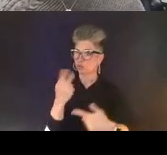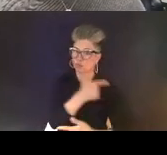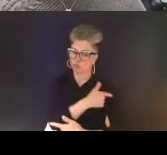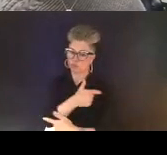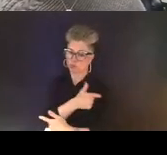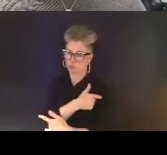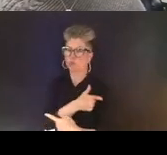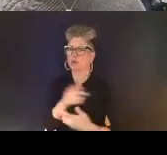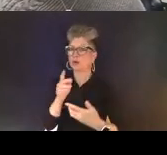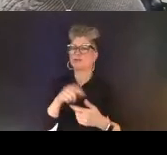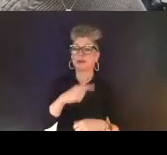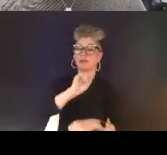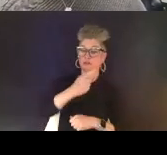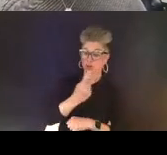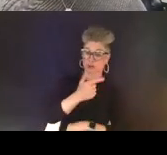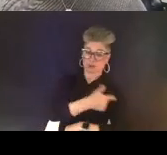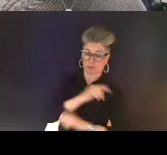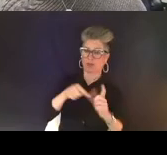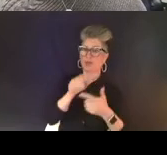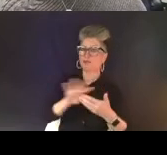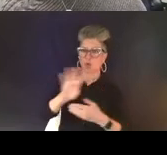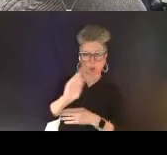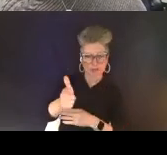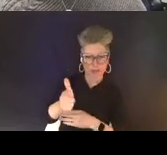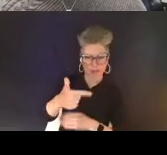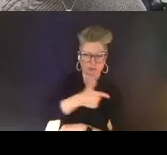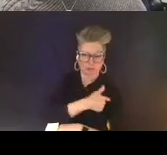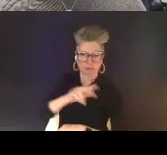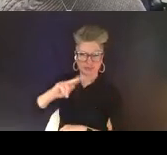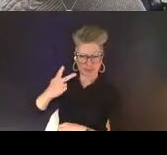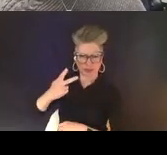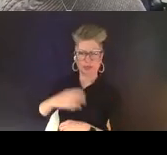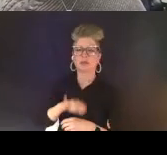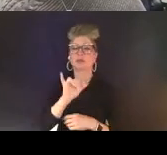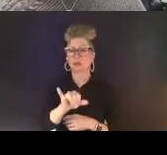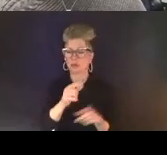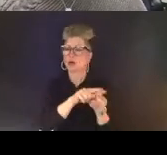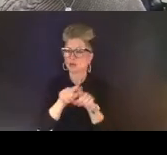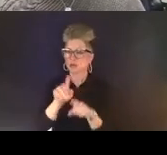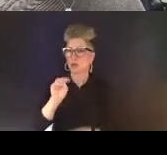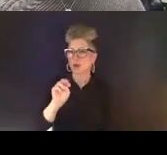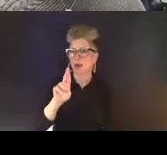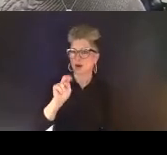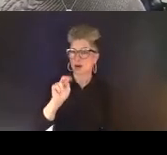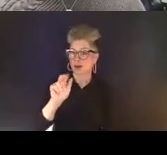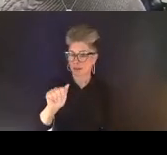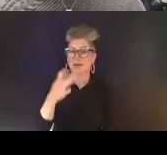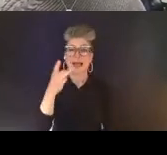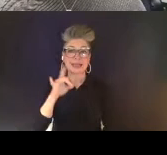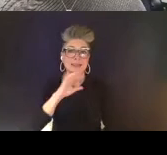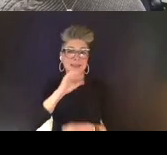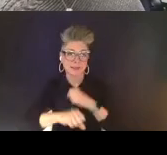an mRNA vaccine as well. That's indicated for people aged 18 and older. And then we've got the Johnson